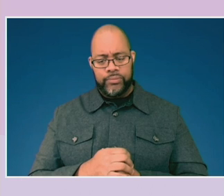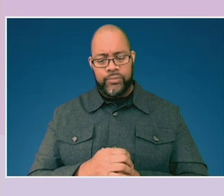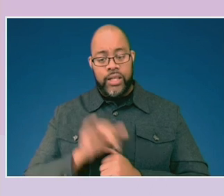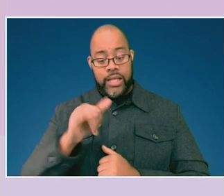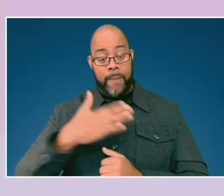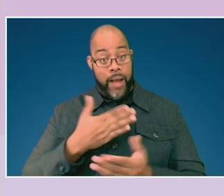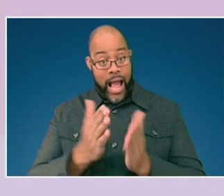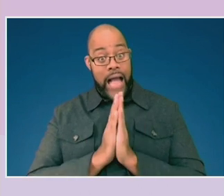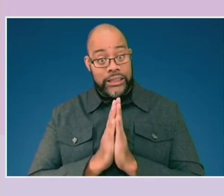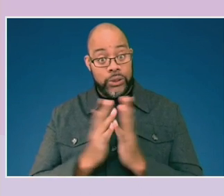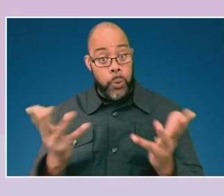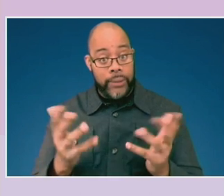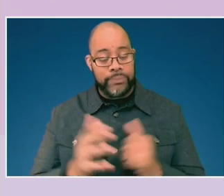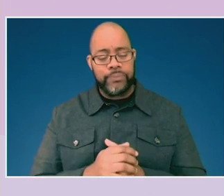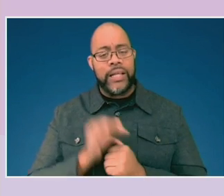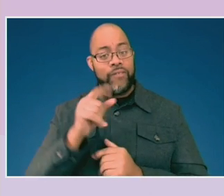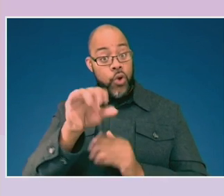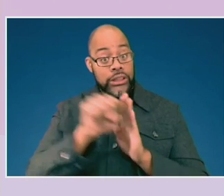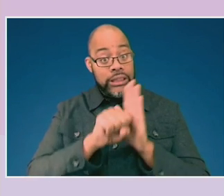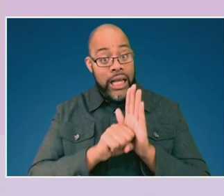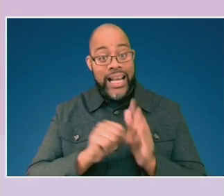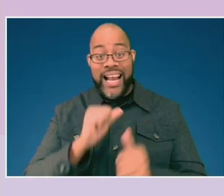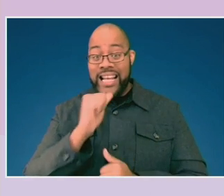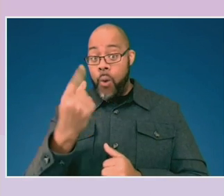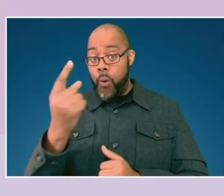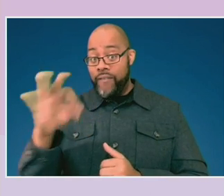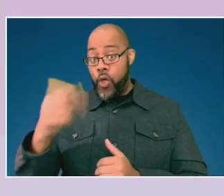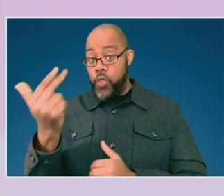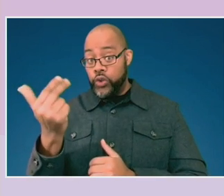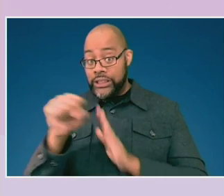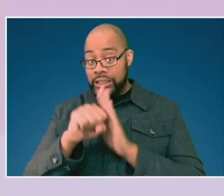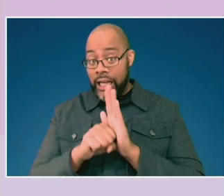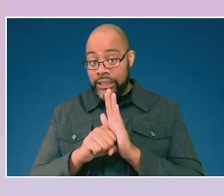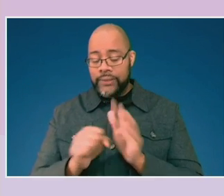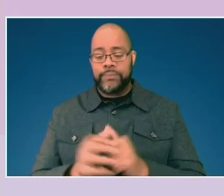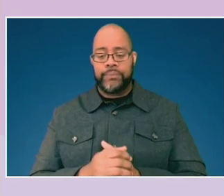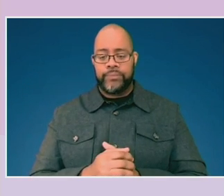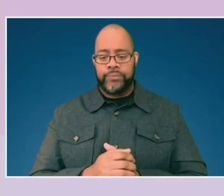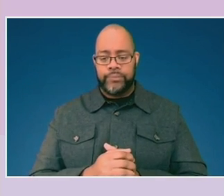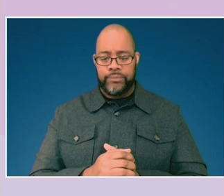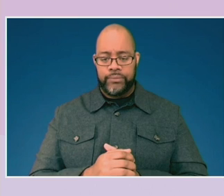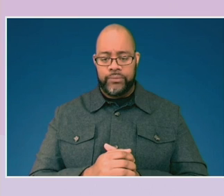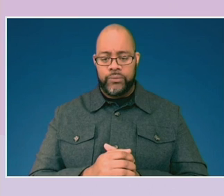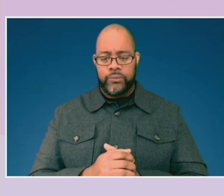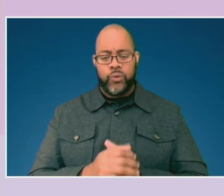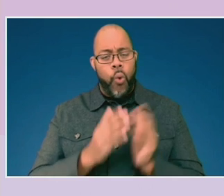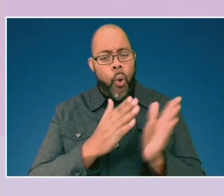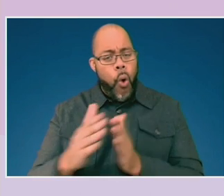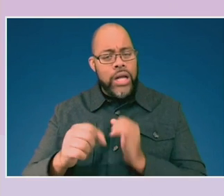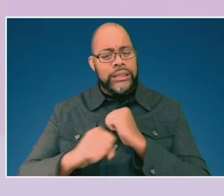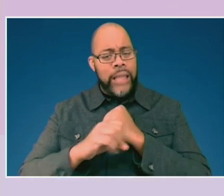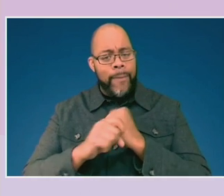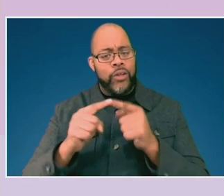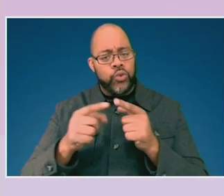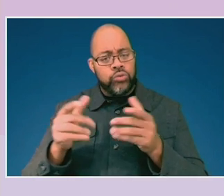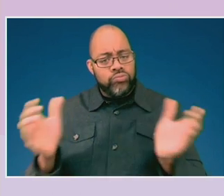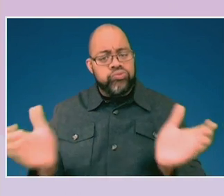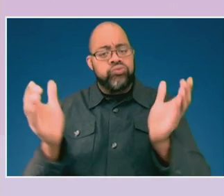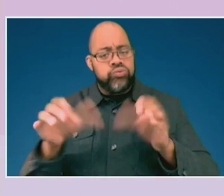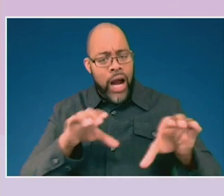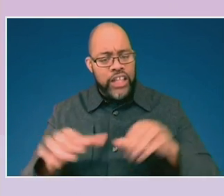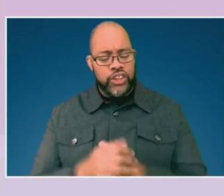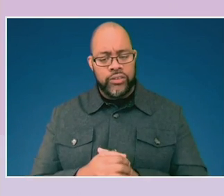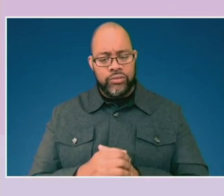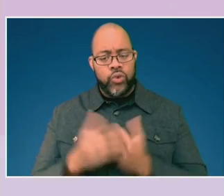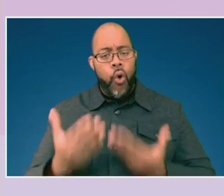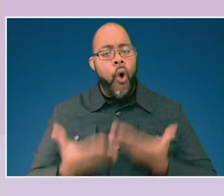for you. If your state is not one of those 13 states, organize a campaign to drive action in your state. Offer to